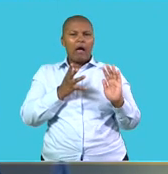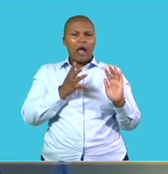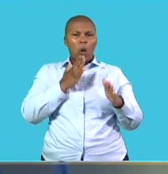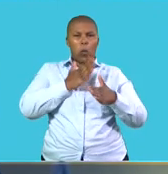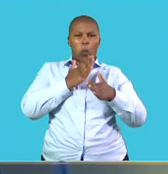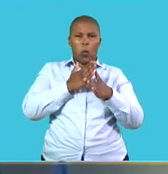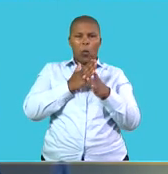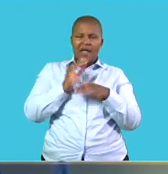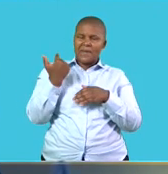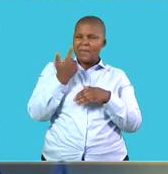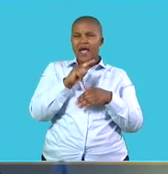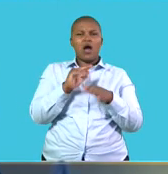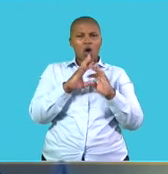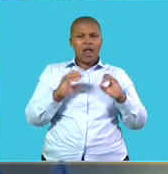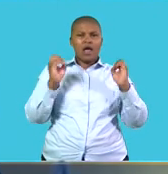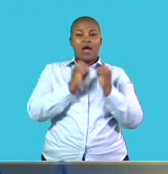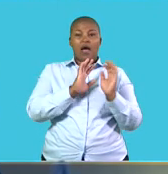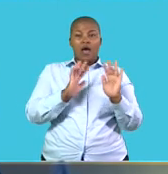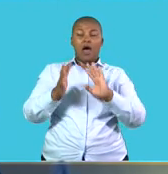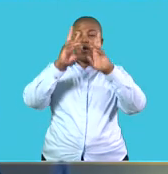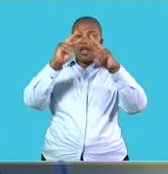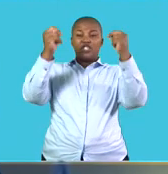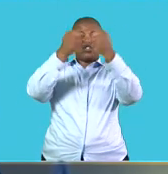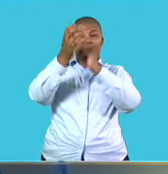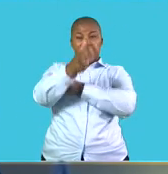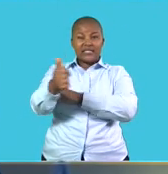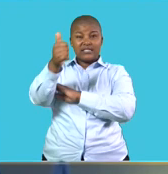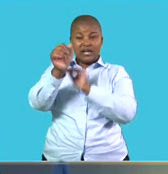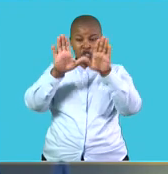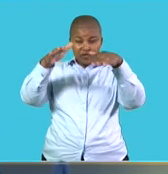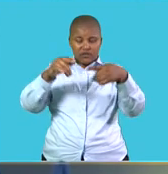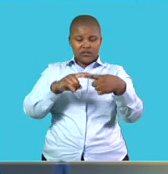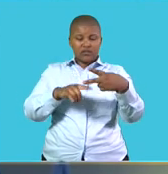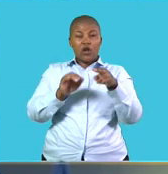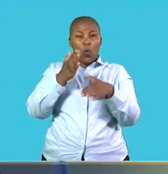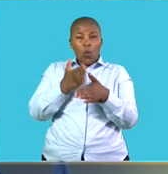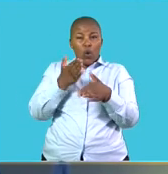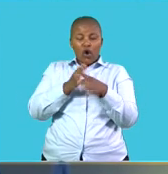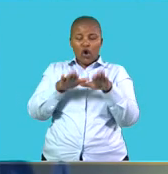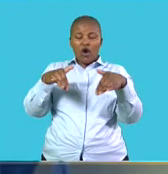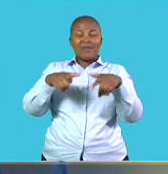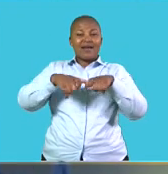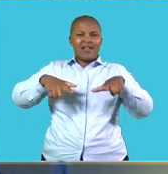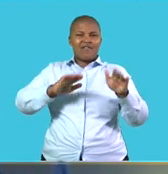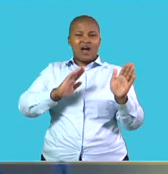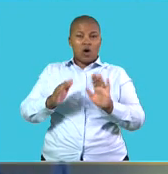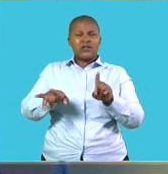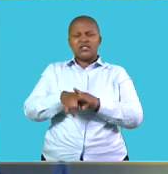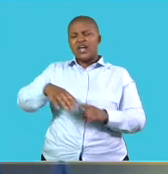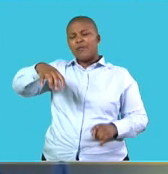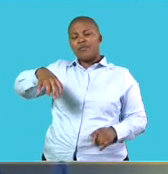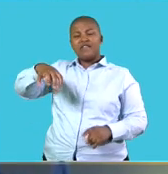an organization at the National Executive Committee level, Working Committee level, and all that, and